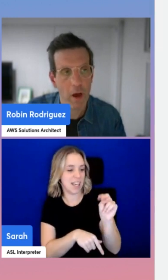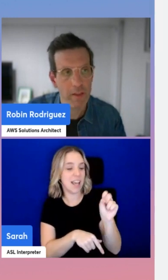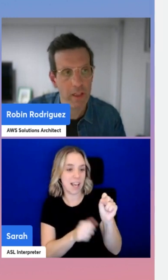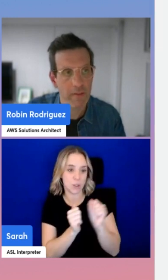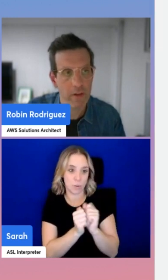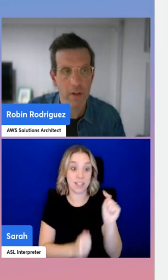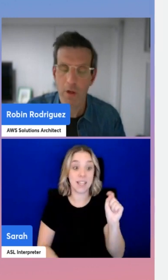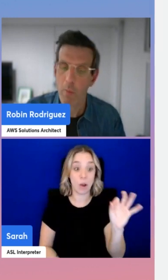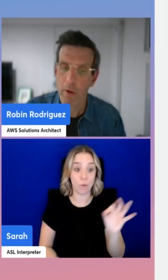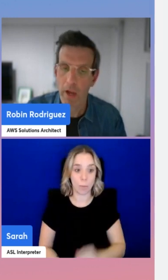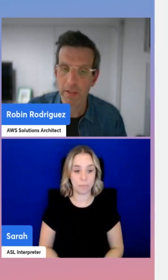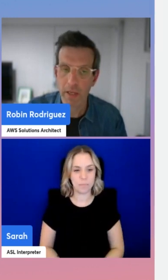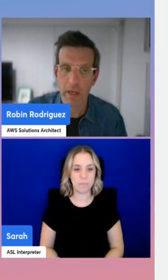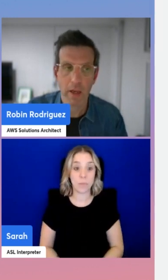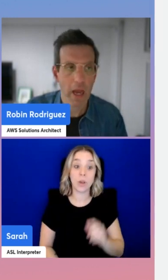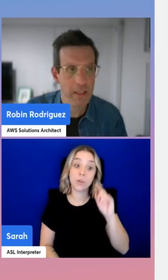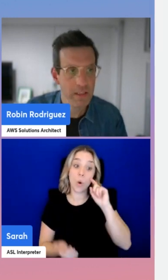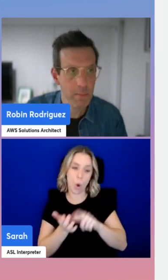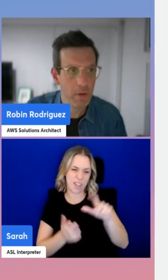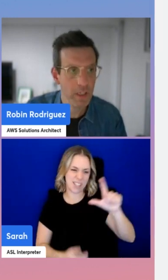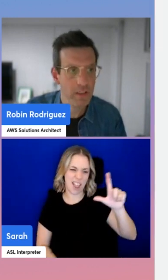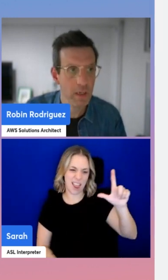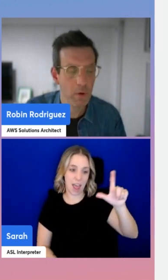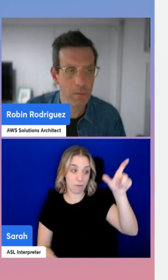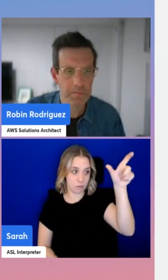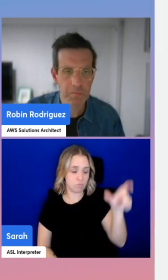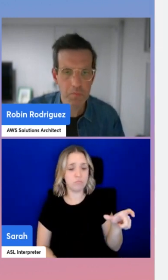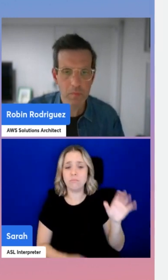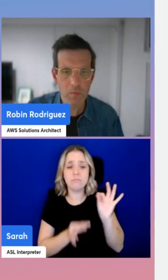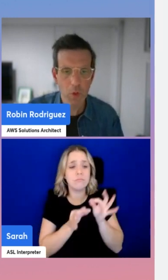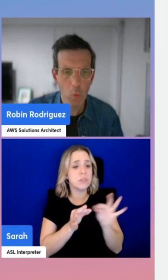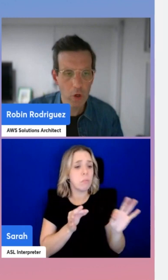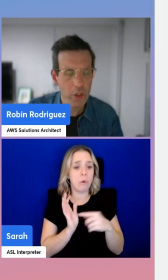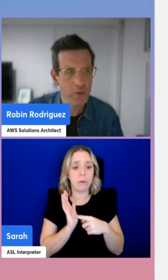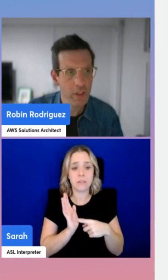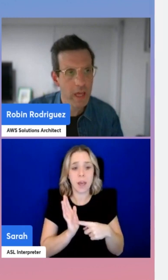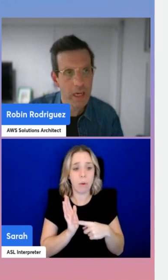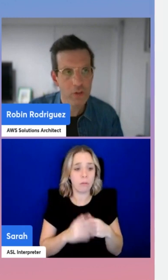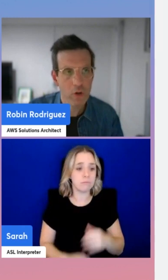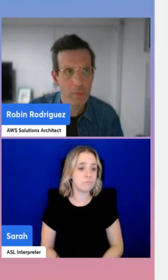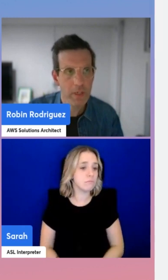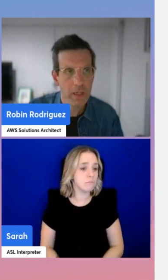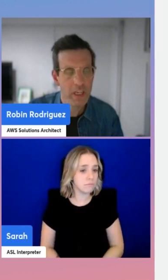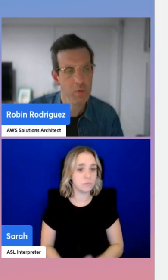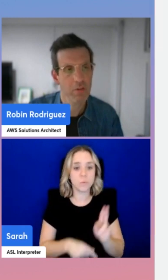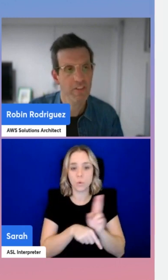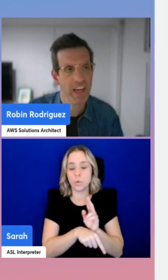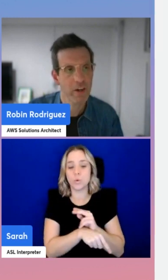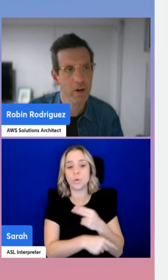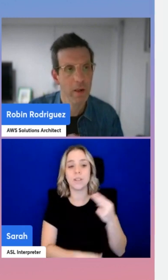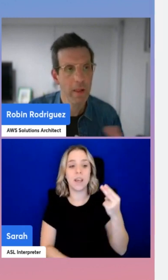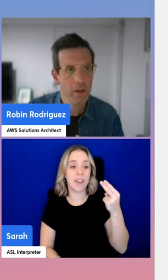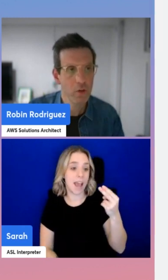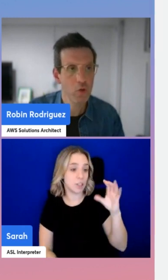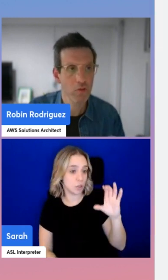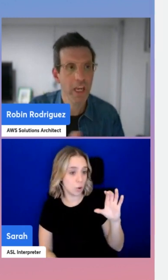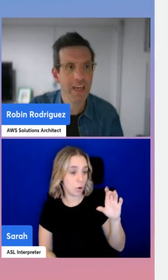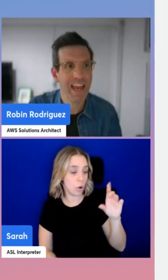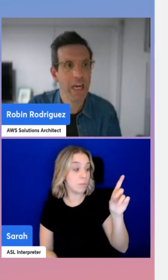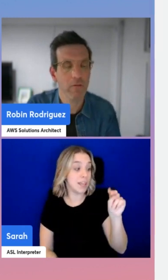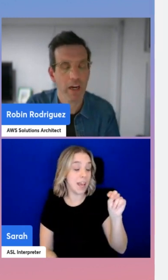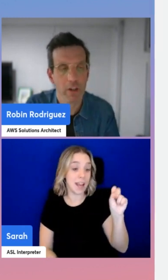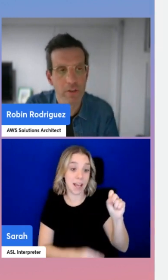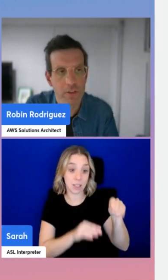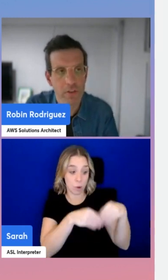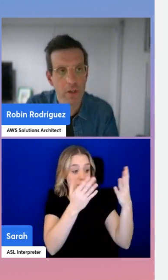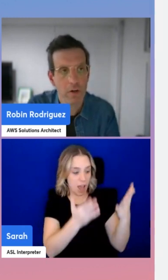with, on the left, I'd say a simple example. We're using the HashiCorp DNS provider to create